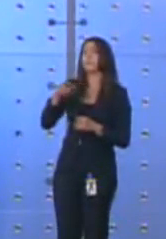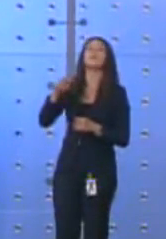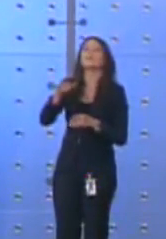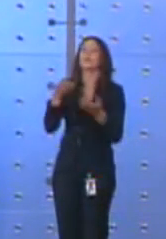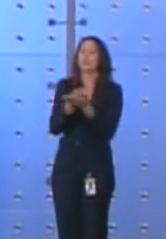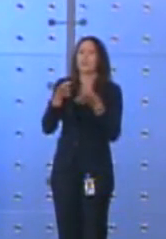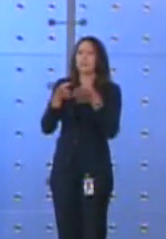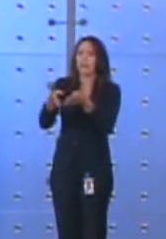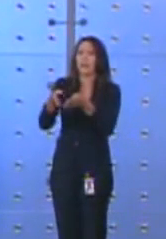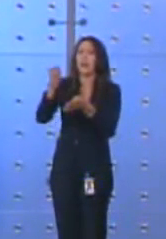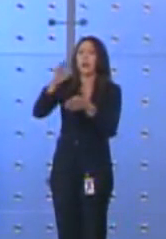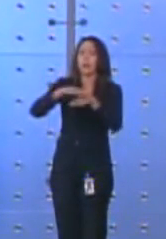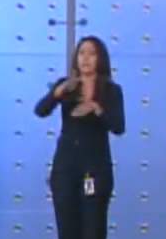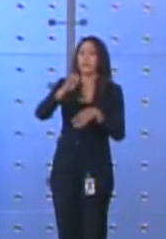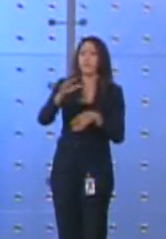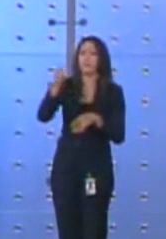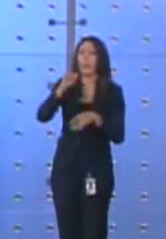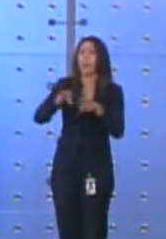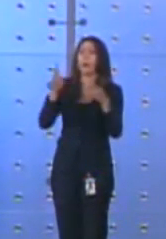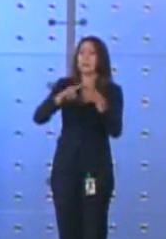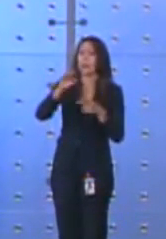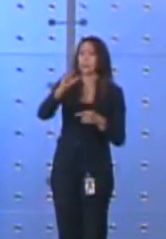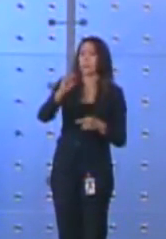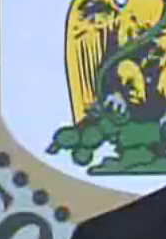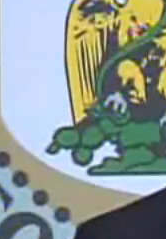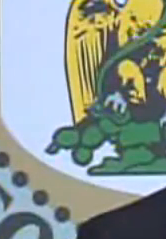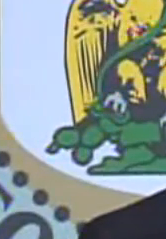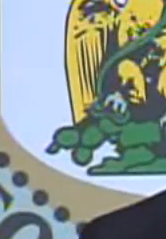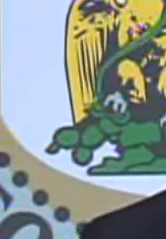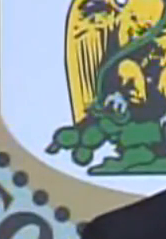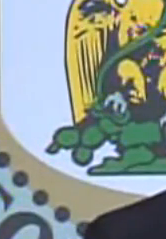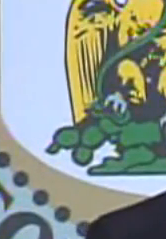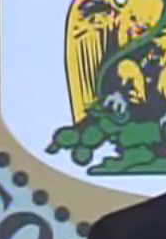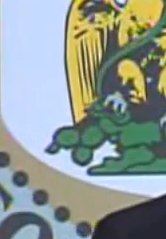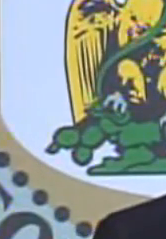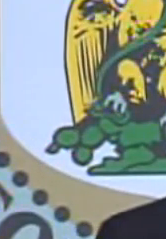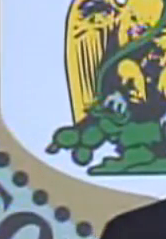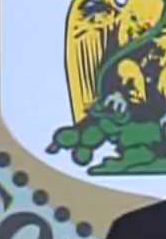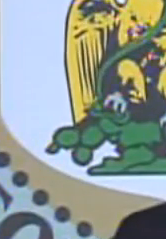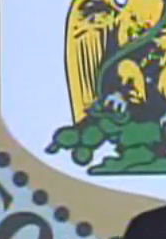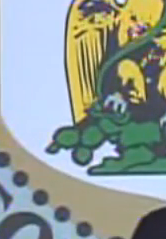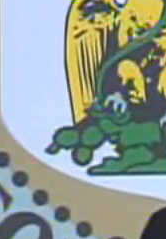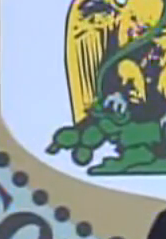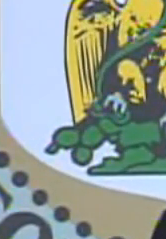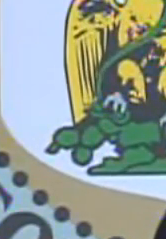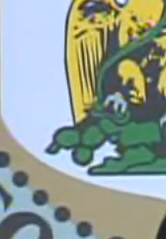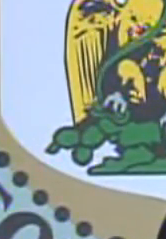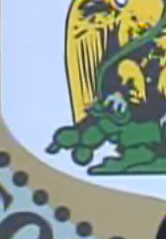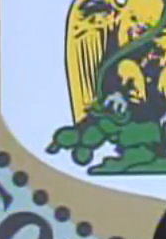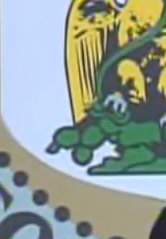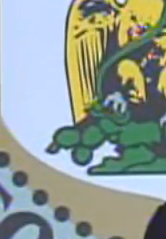October 2014 at the earliest, possibly even the beginning of 2015. But we pushed, prodded, and built a new pathway